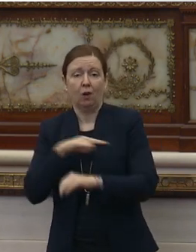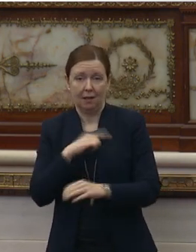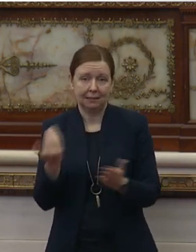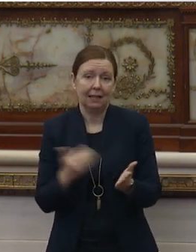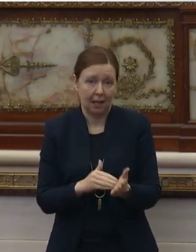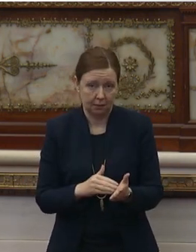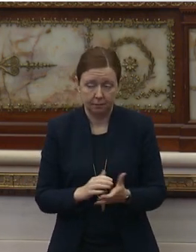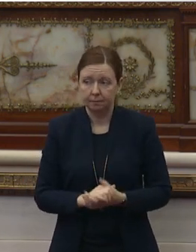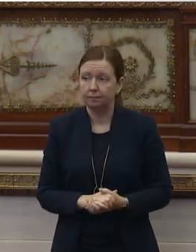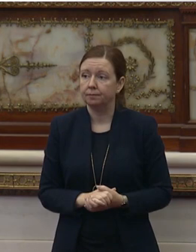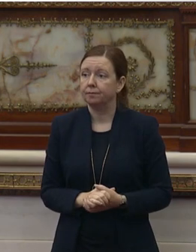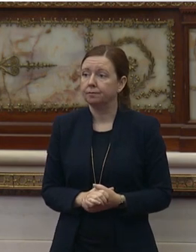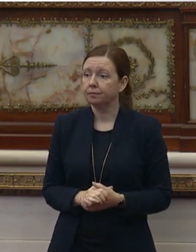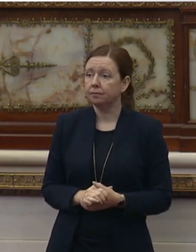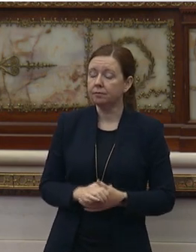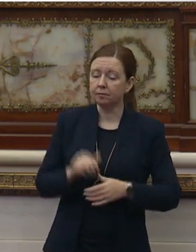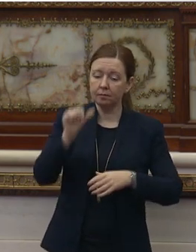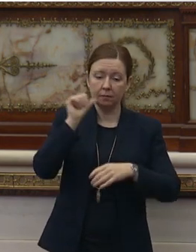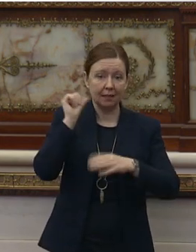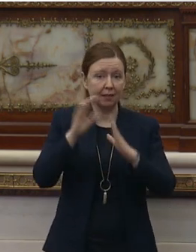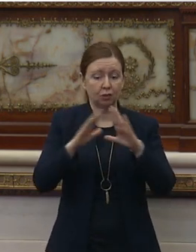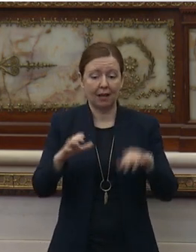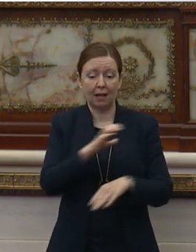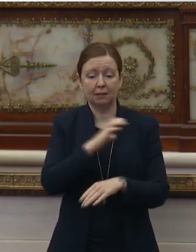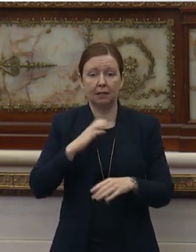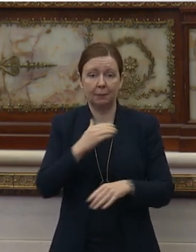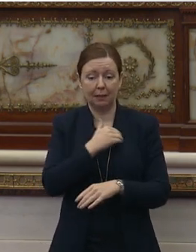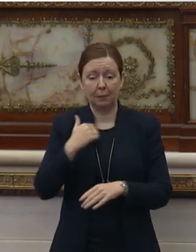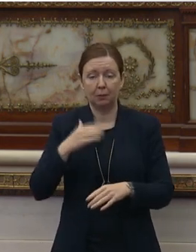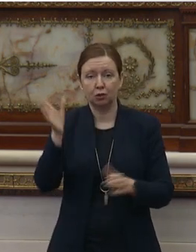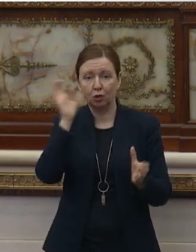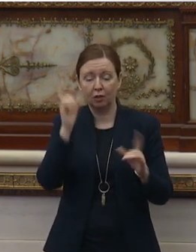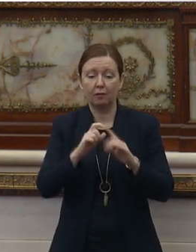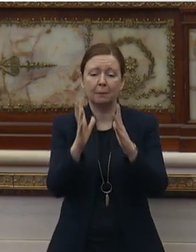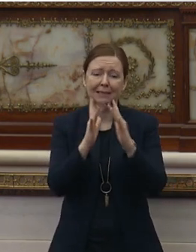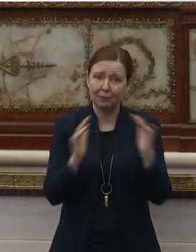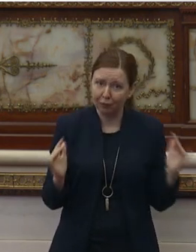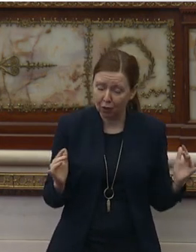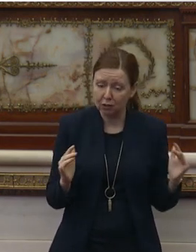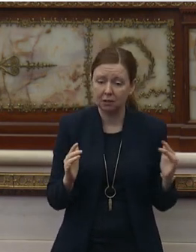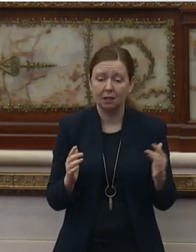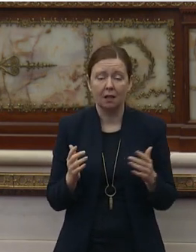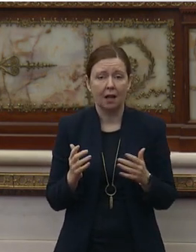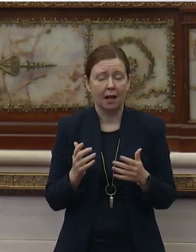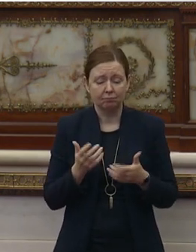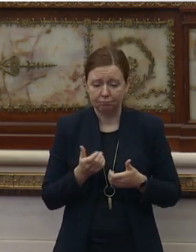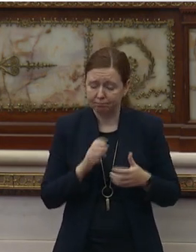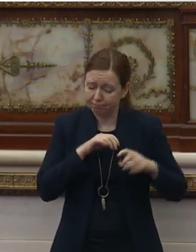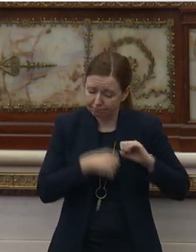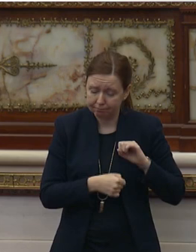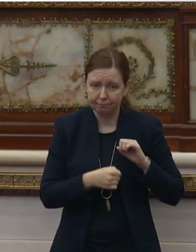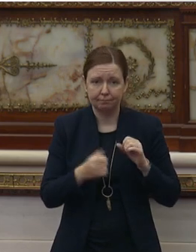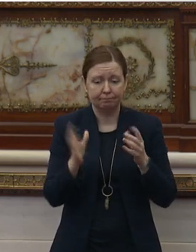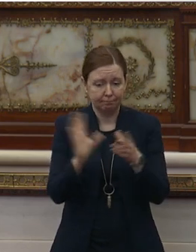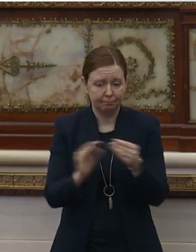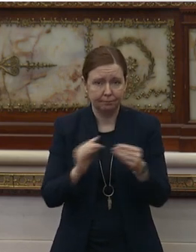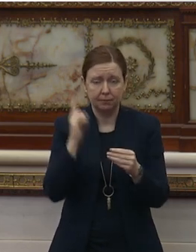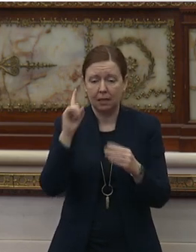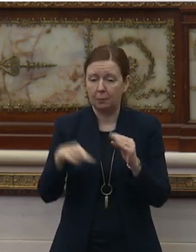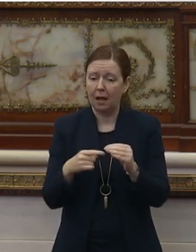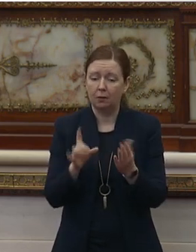again. Yesterday, housing committee members heard from diverse and moving testifiers in support of an eviction